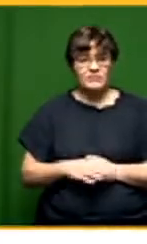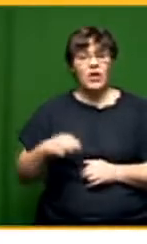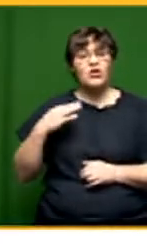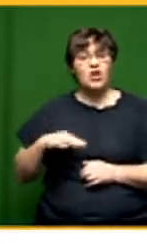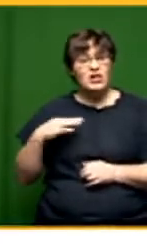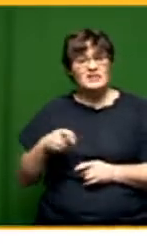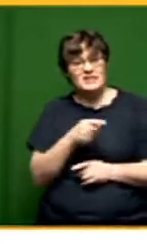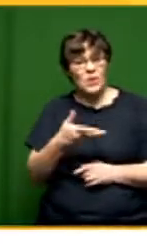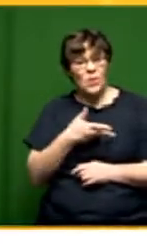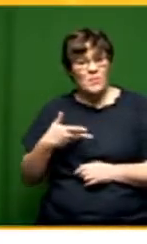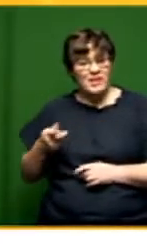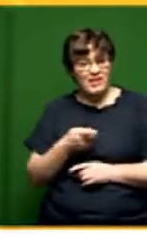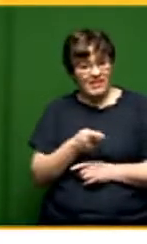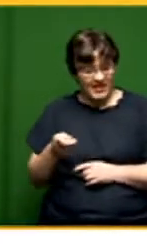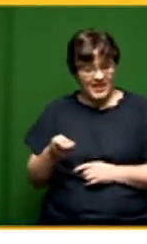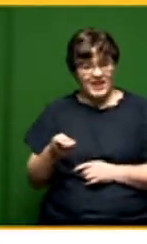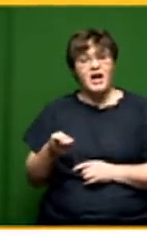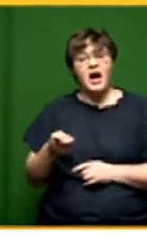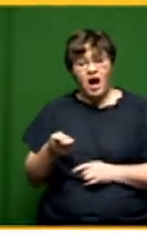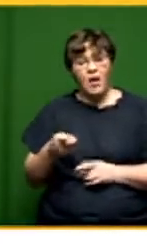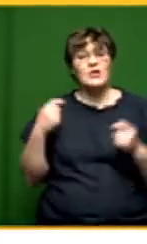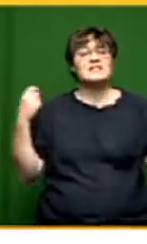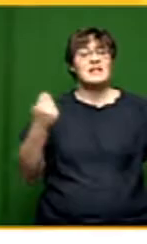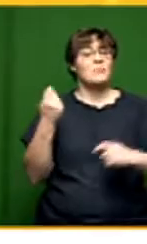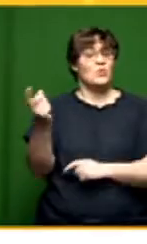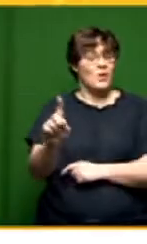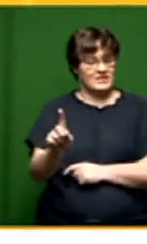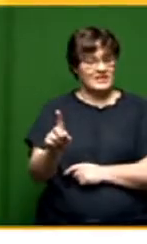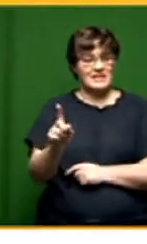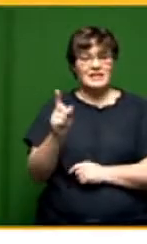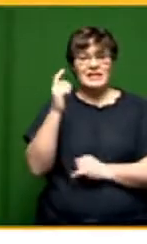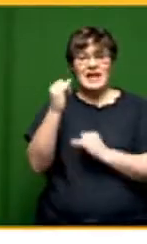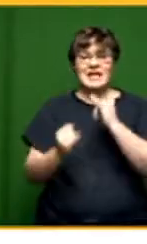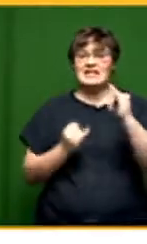girls and young women as we celebrate the